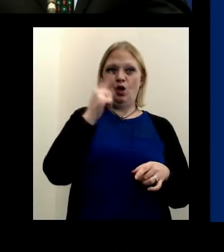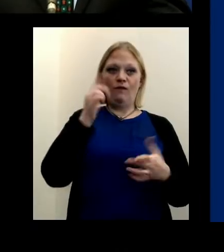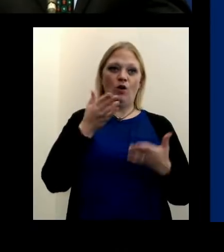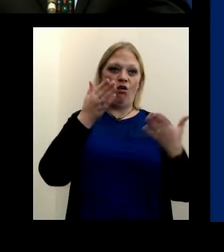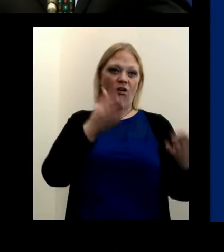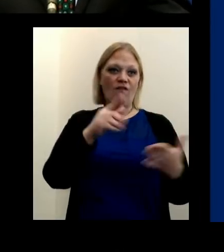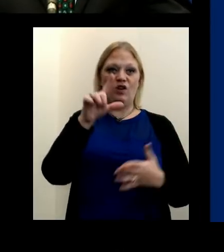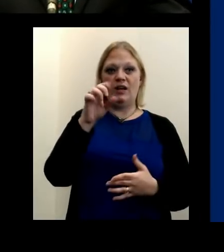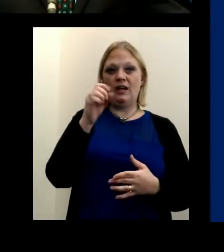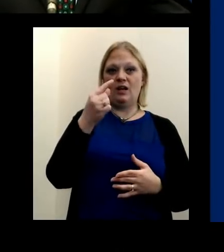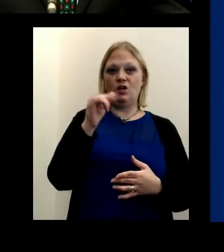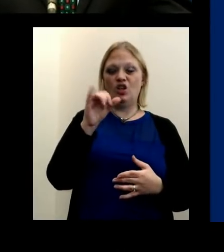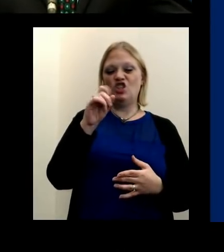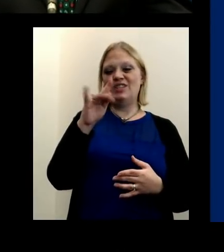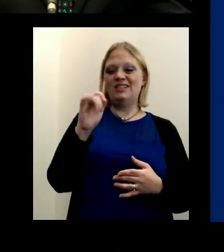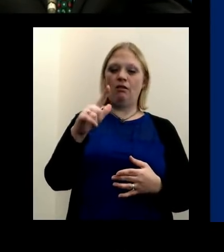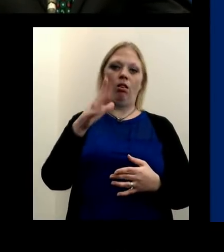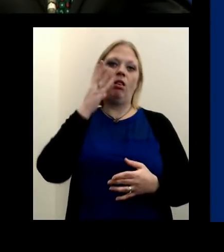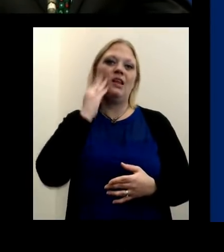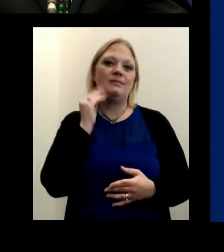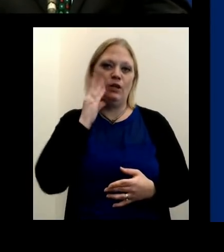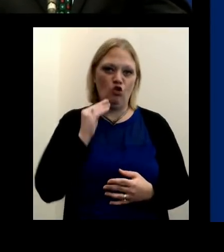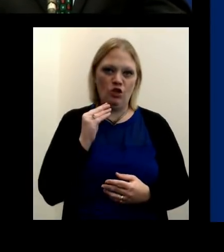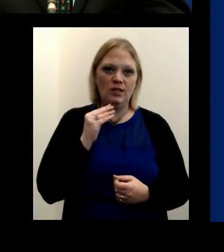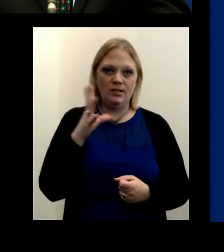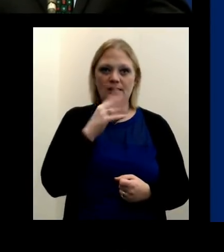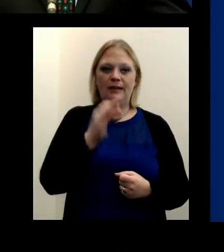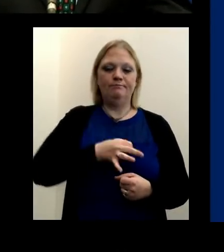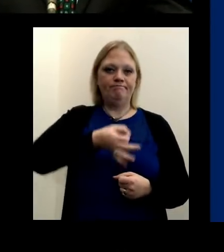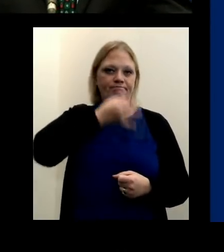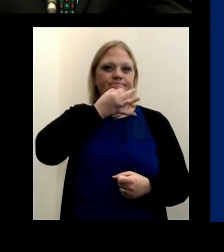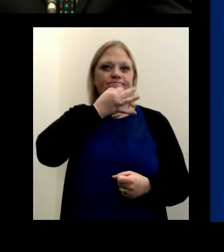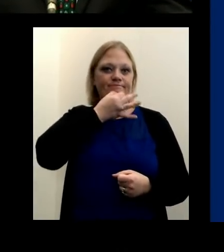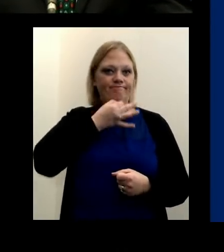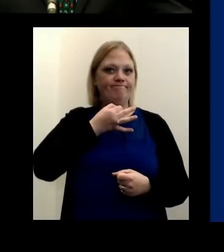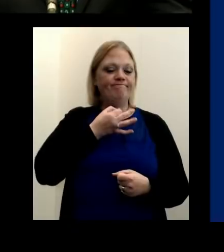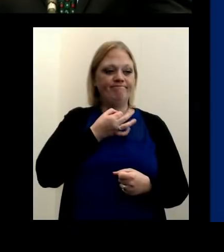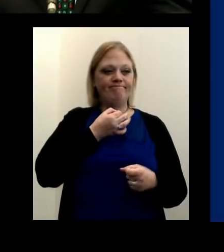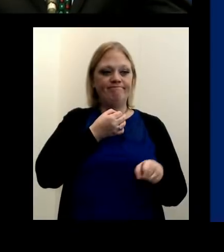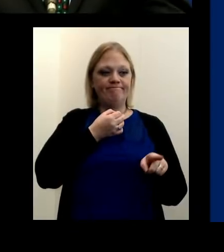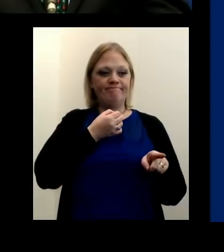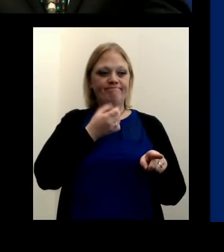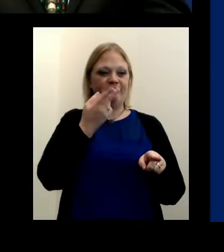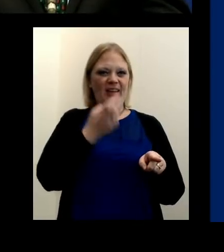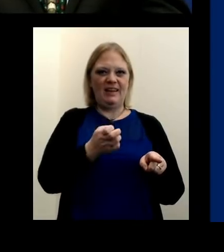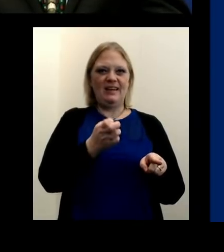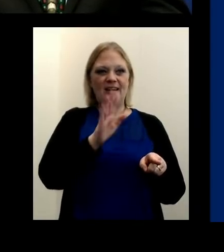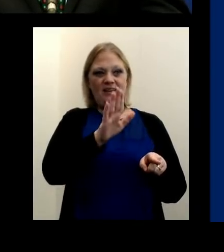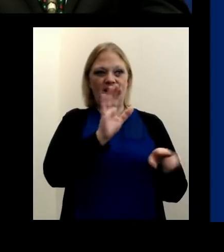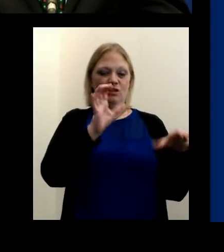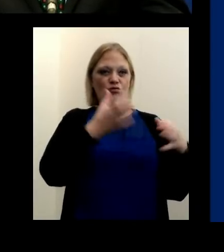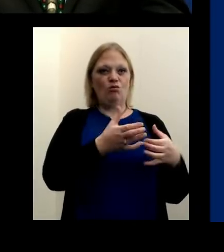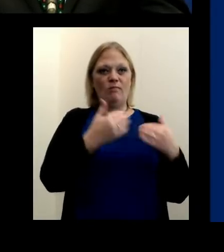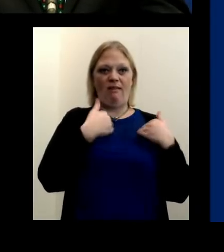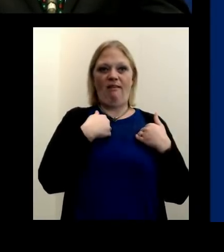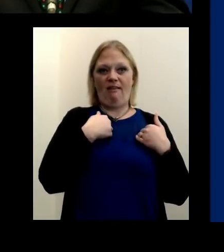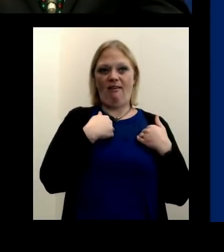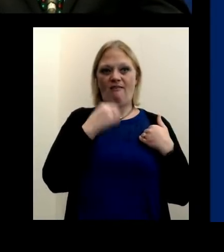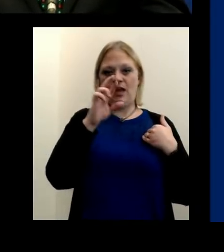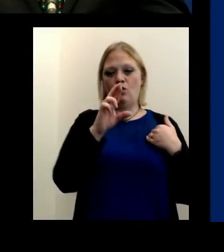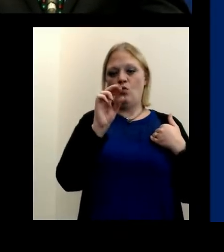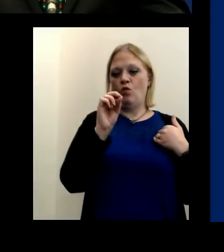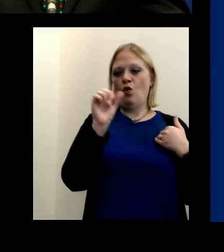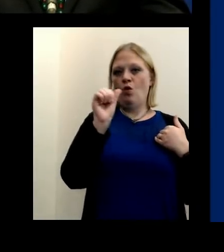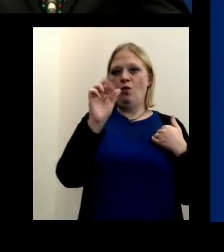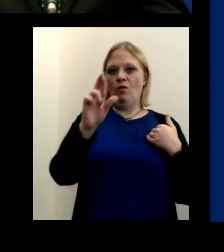logistical experience and expertise that he and his firm have, Roar Logistics, and what is going to be a